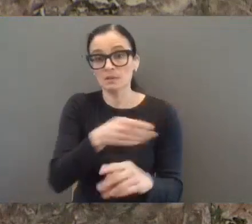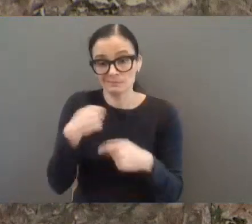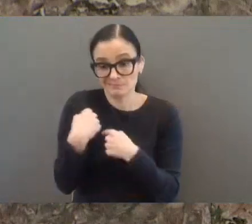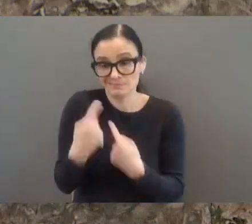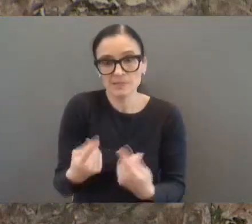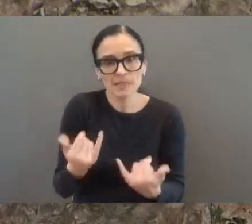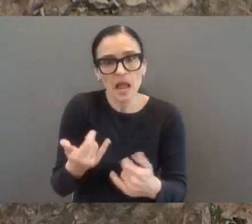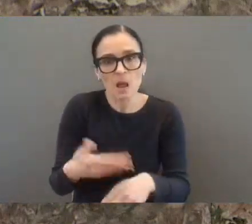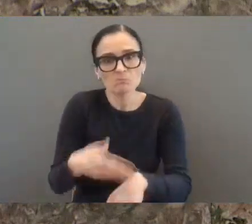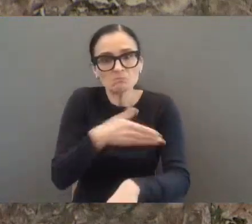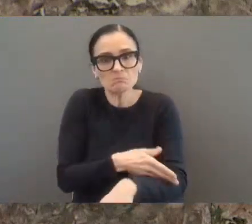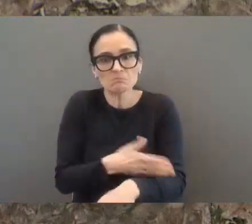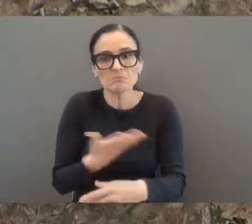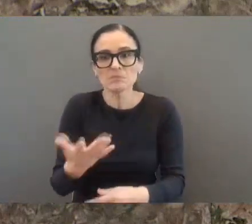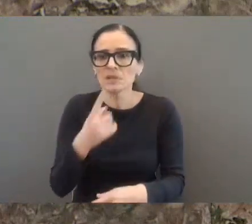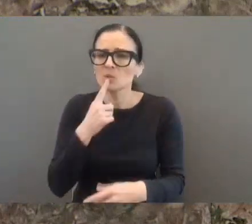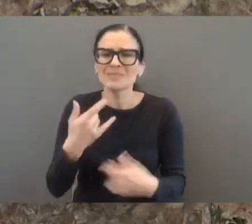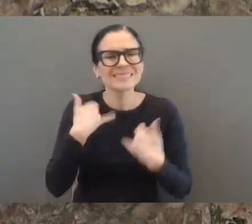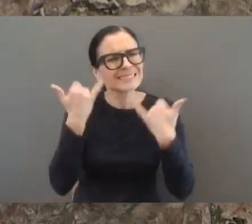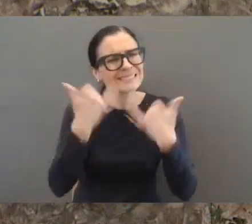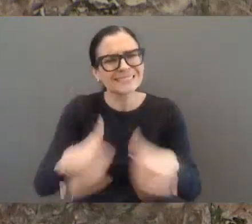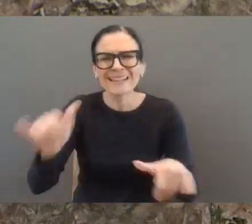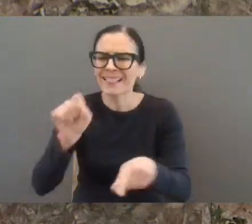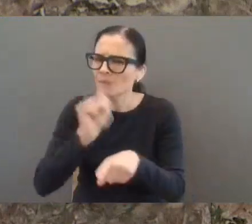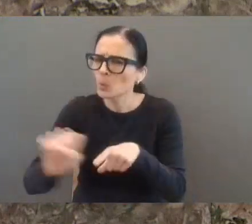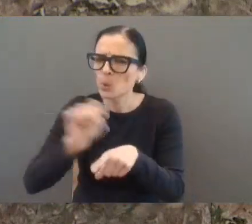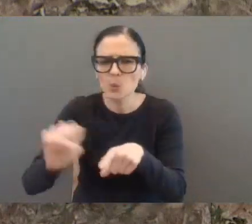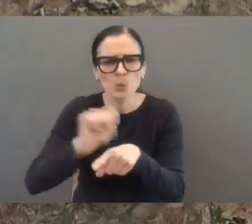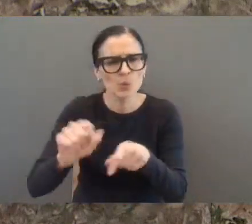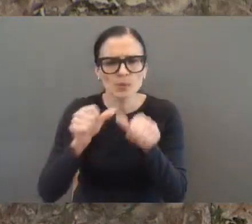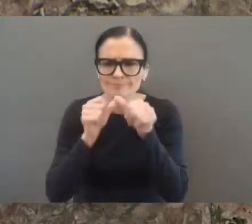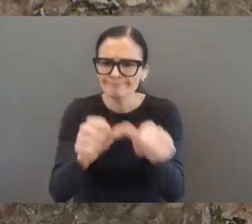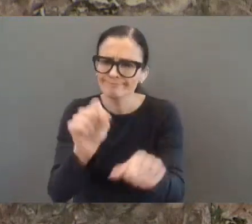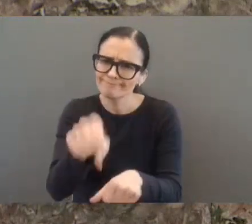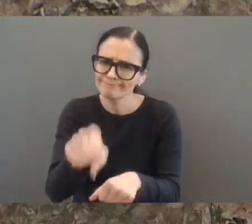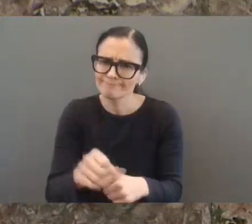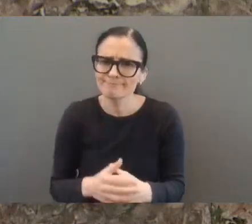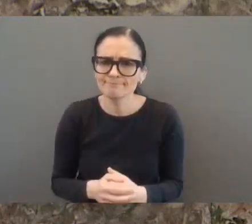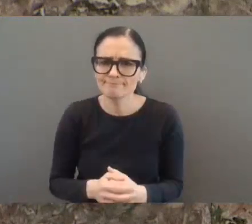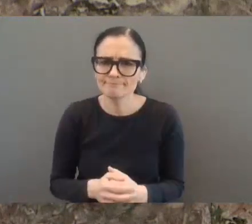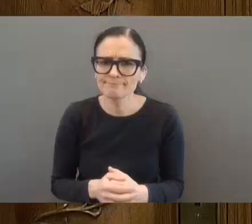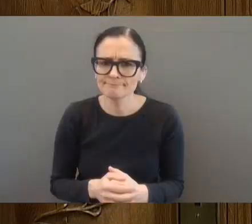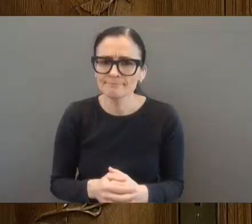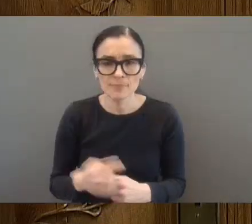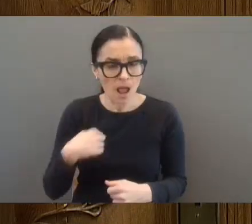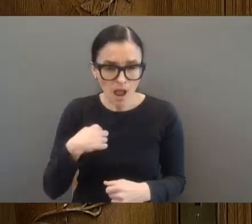work, and I'll continue to talk about all of that work that needs to be done. Thank you.